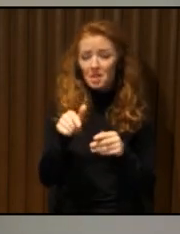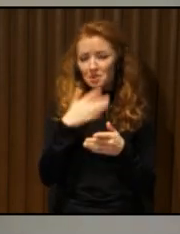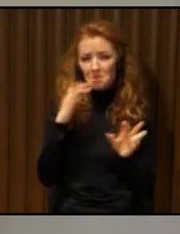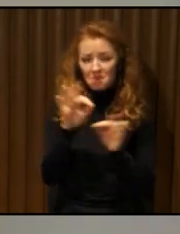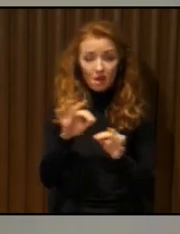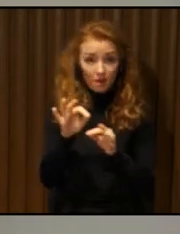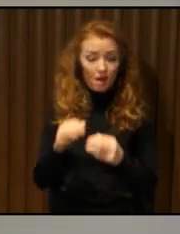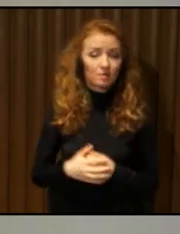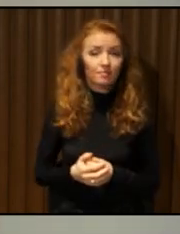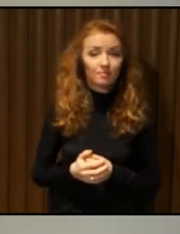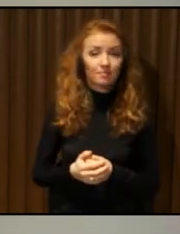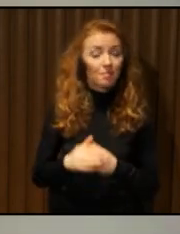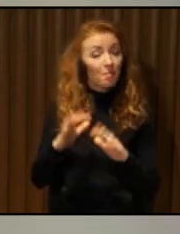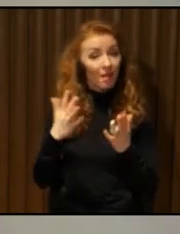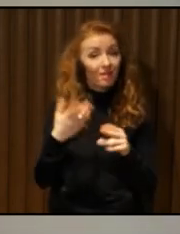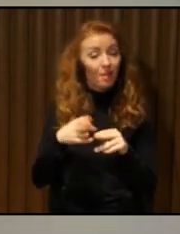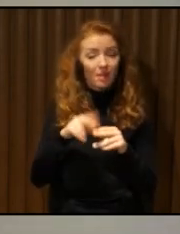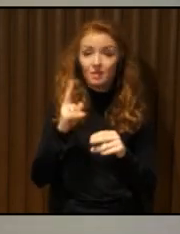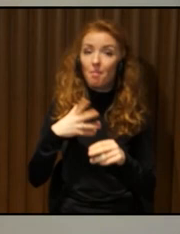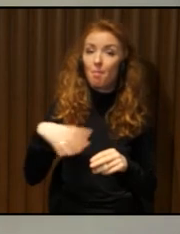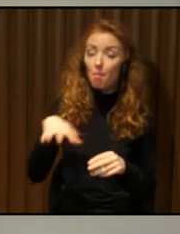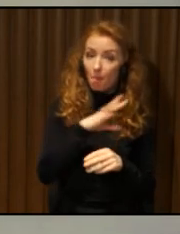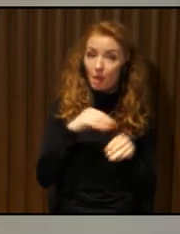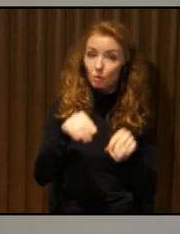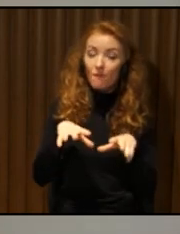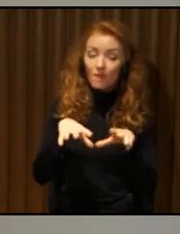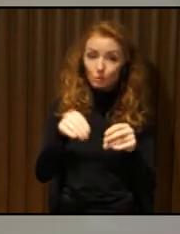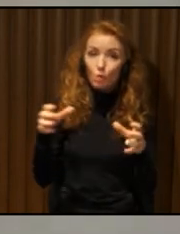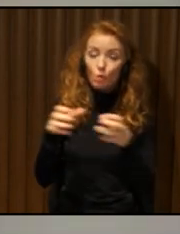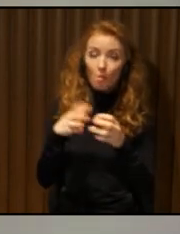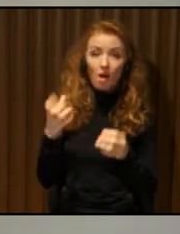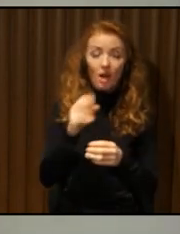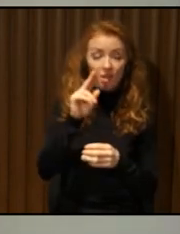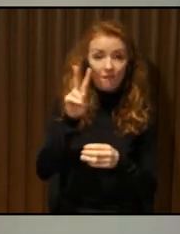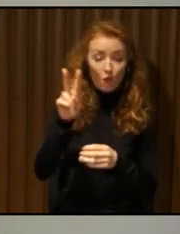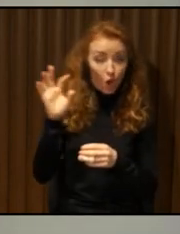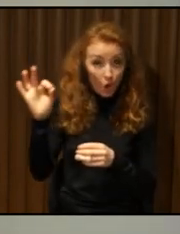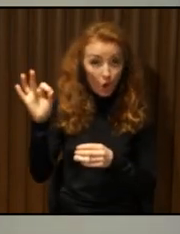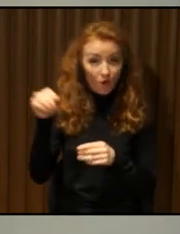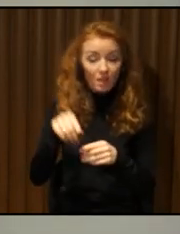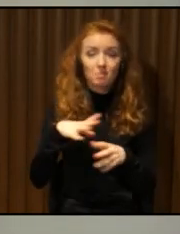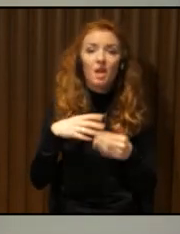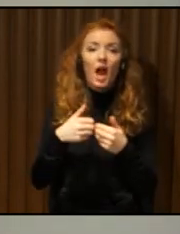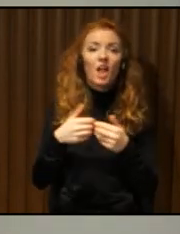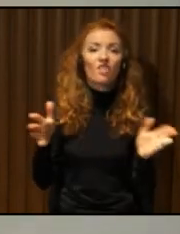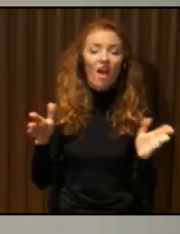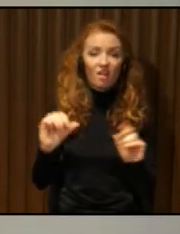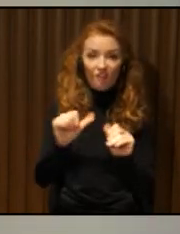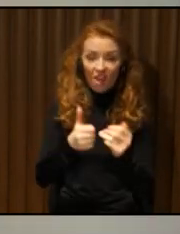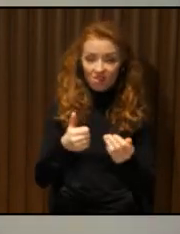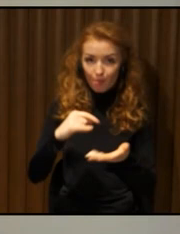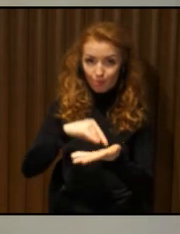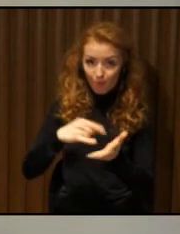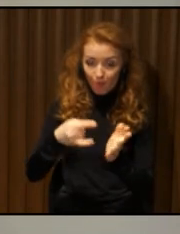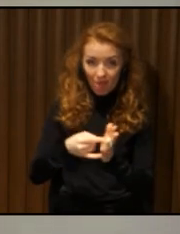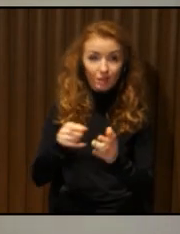But because we did it with an NGO and we did an open code, so it's not